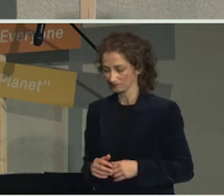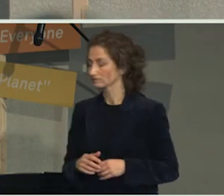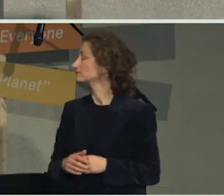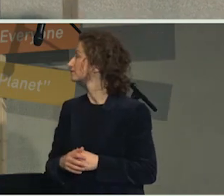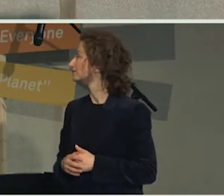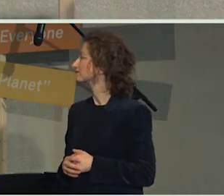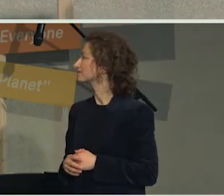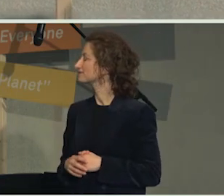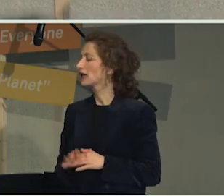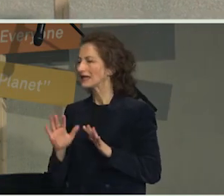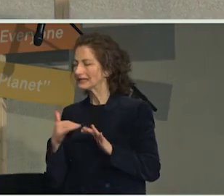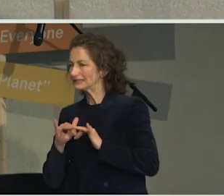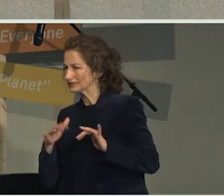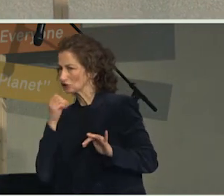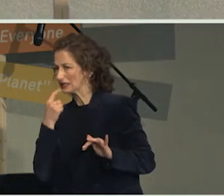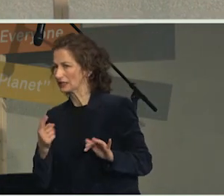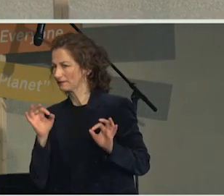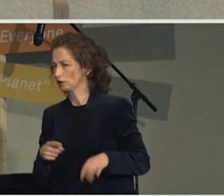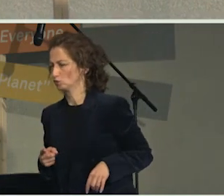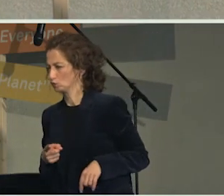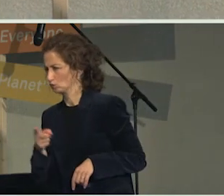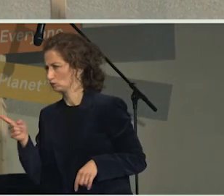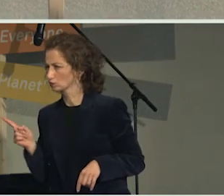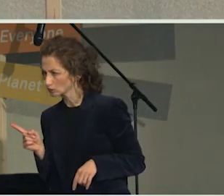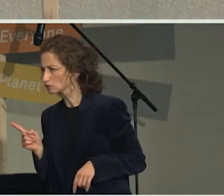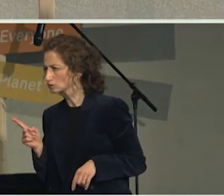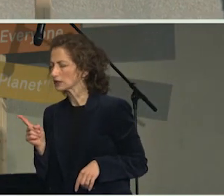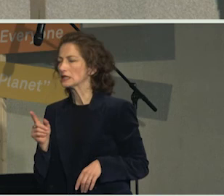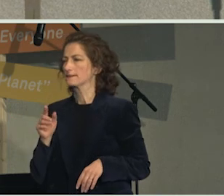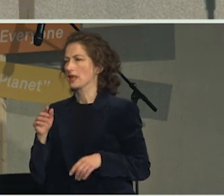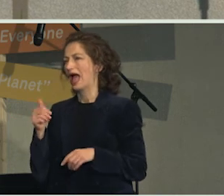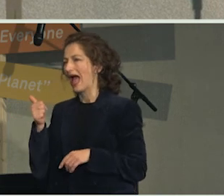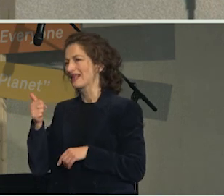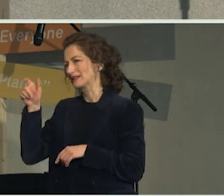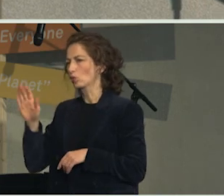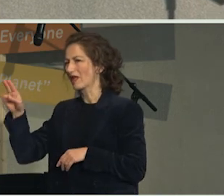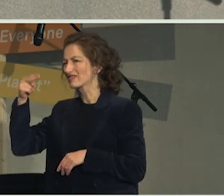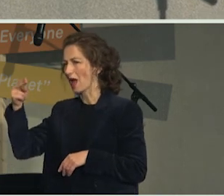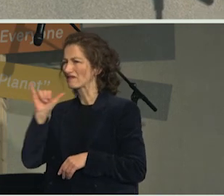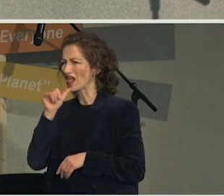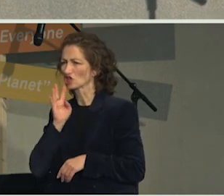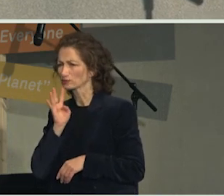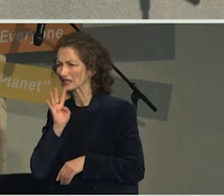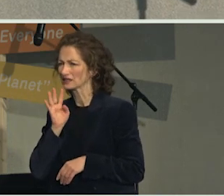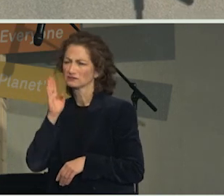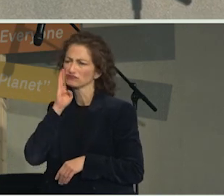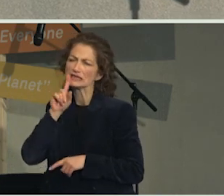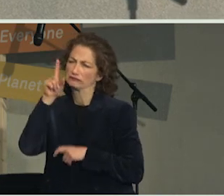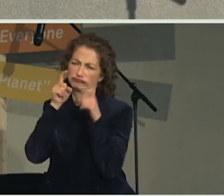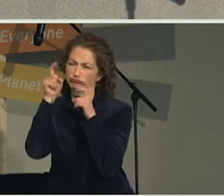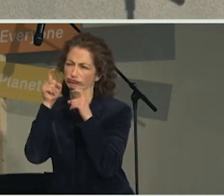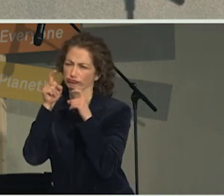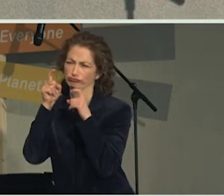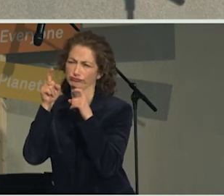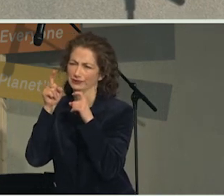Okay, so also I just want to say that if you guys pronounce someone's name wrong, don't look awkward about it. Just try to